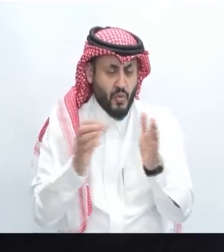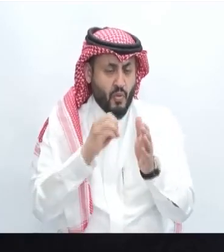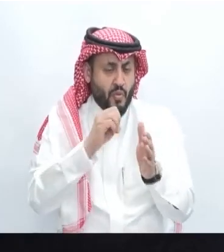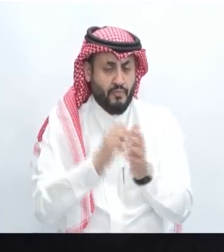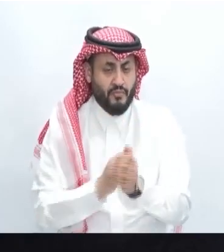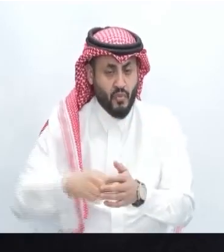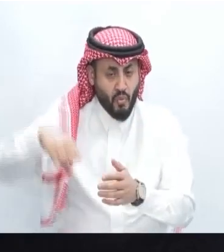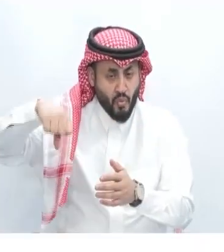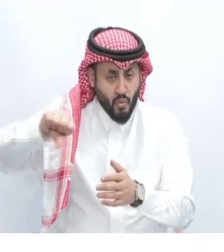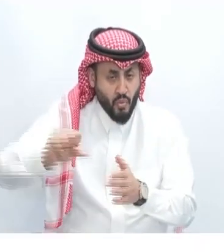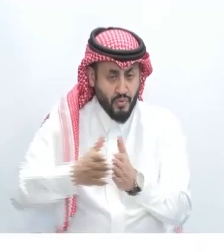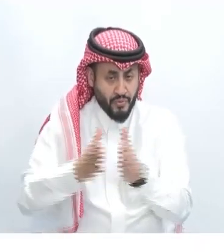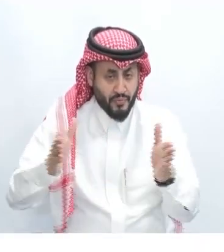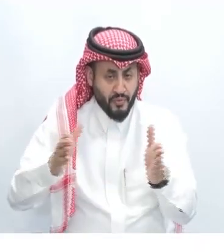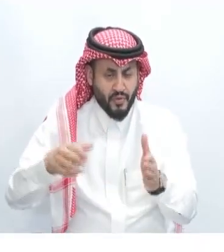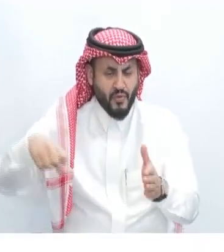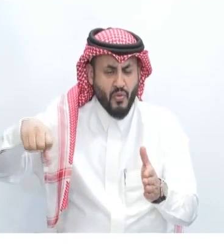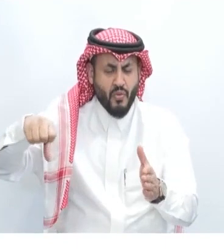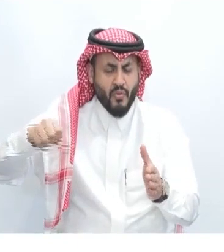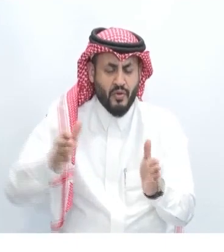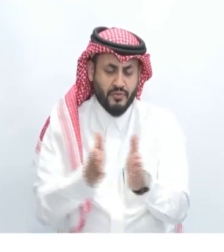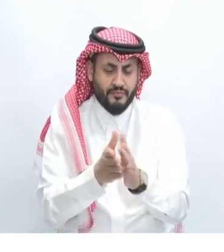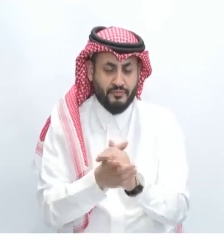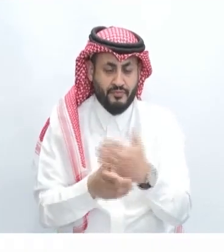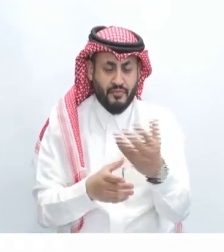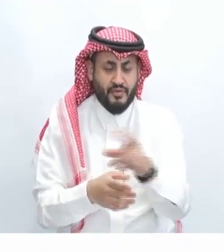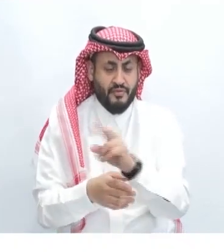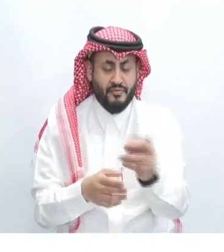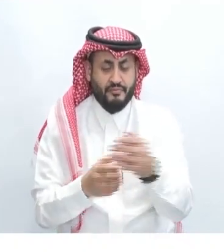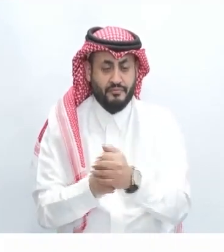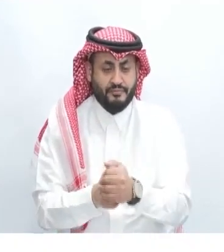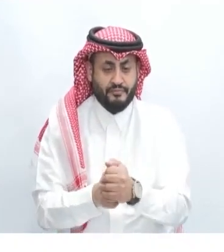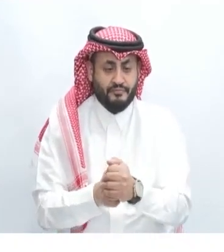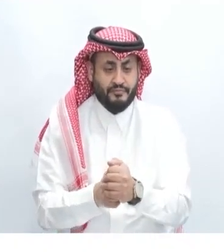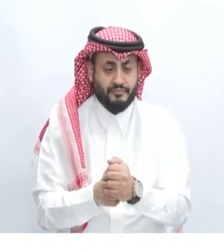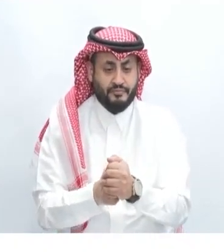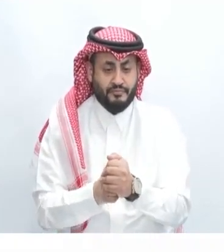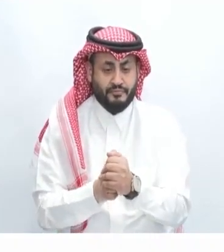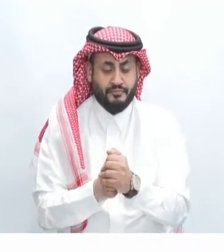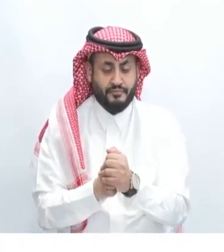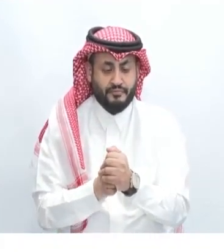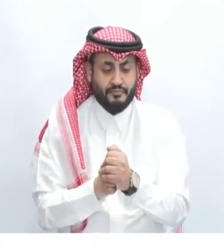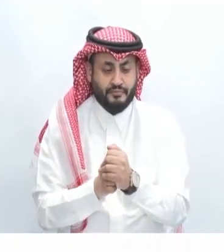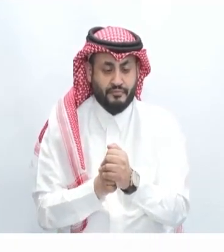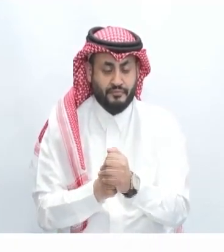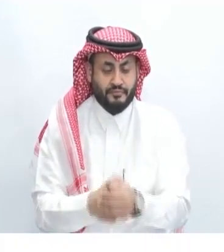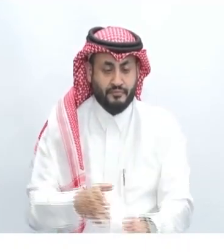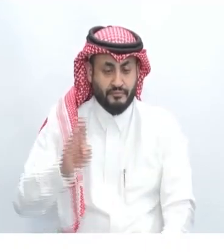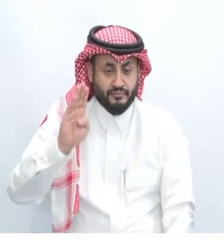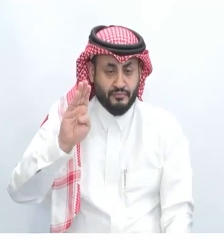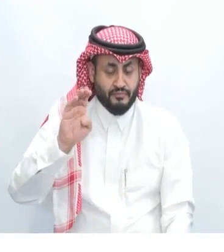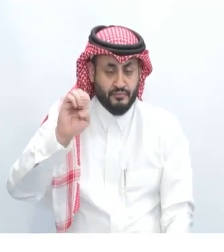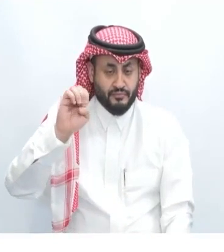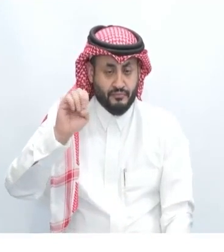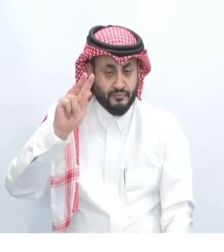O. Short O as the words in blue, like for example, book,